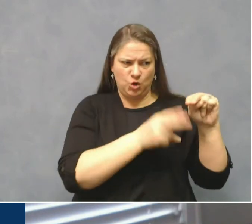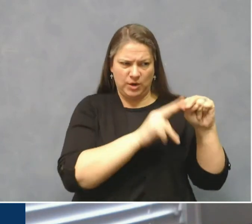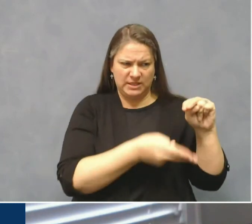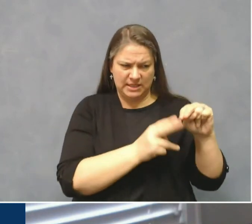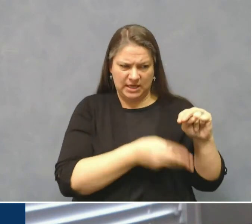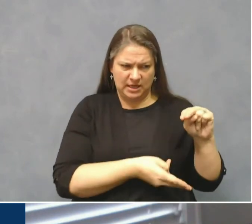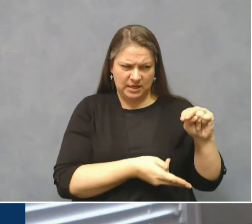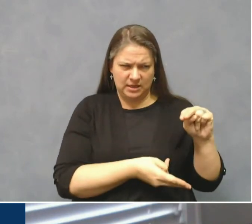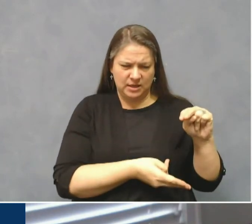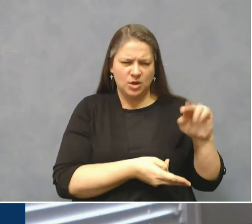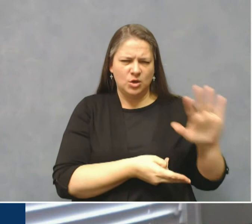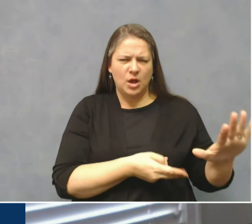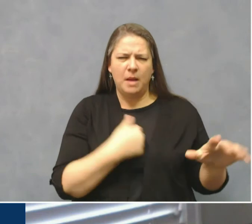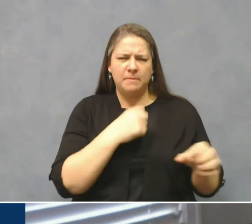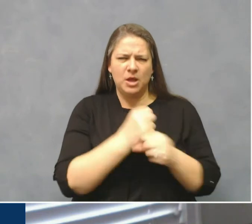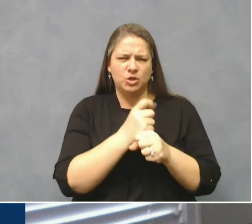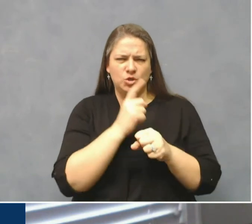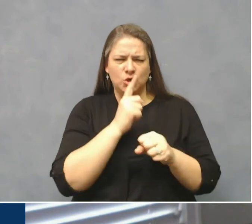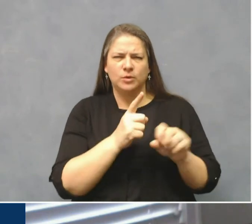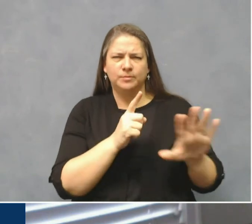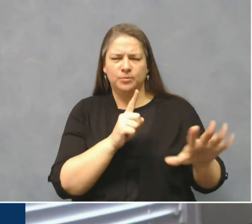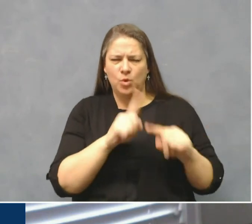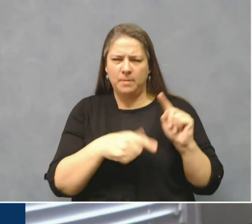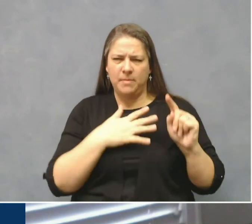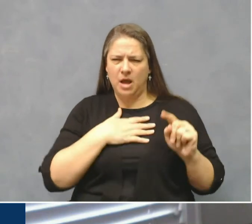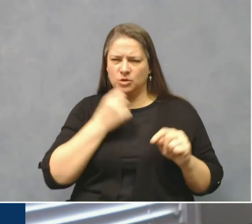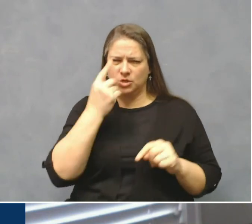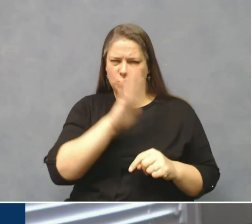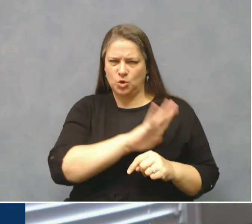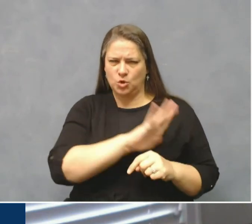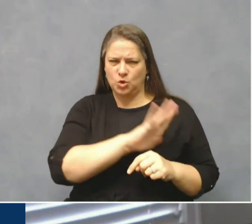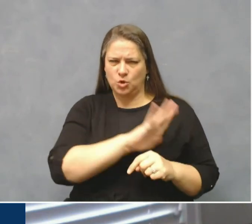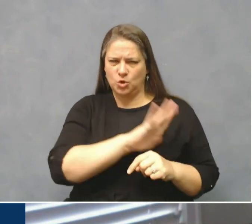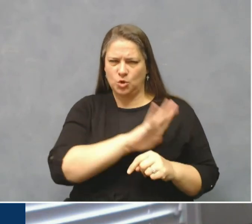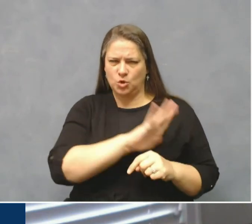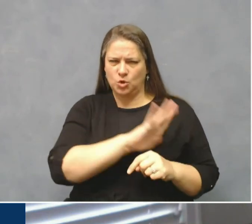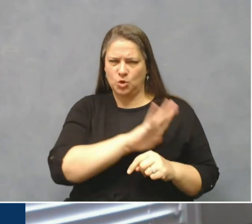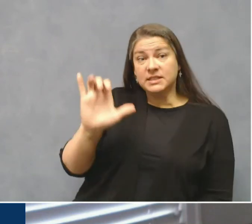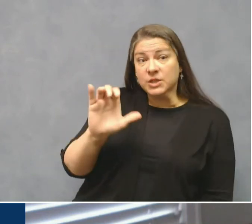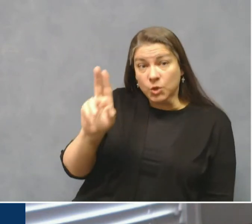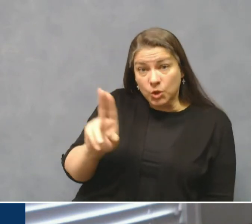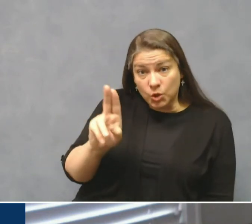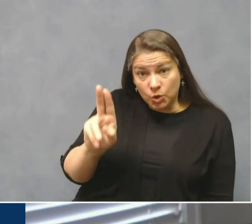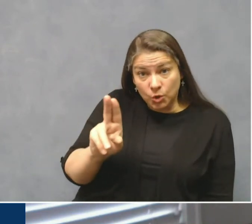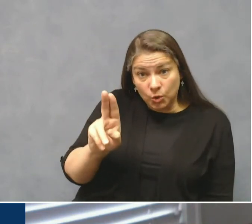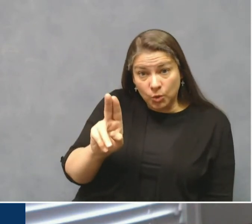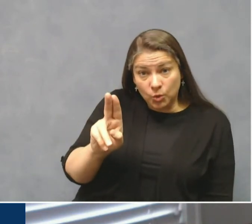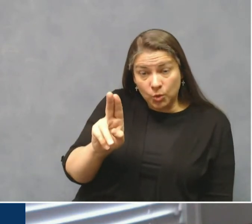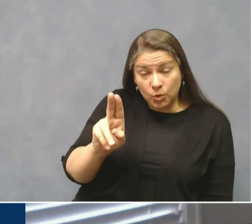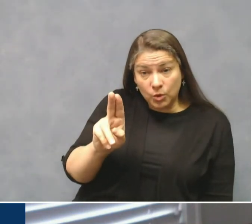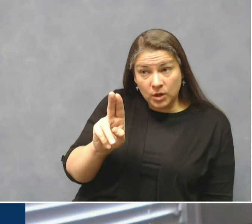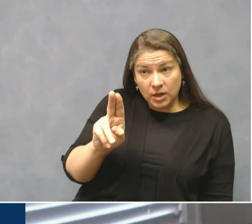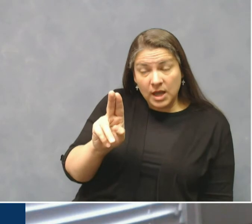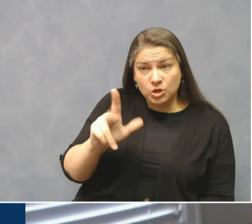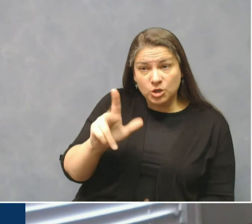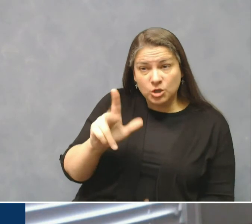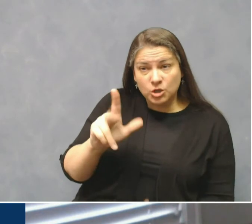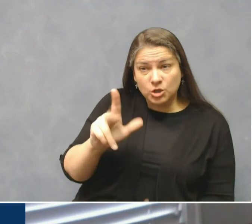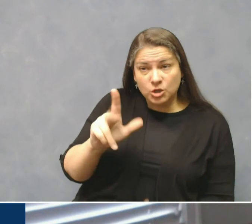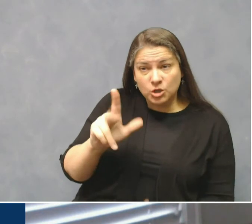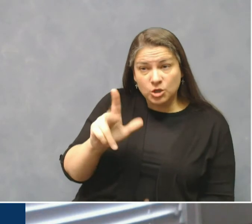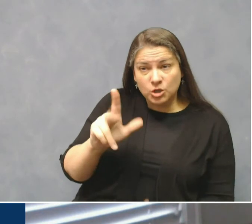So let me just tell you what I understand. So the number of COVID, I think in the last couple months,